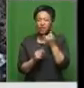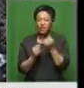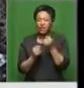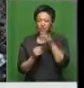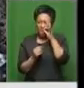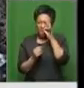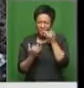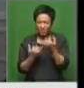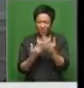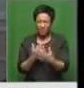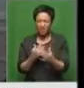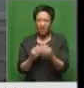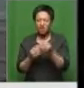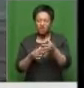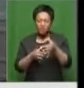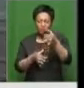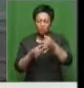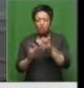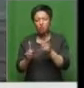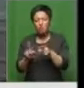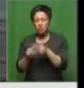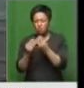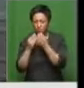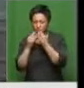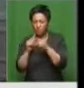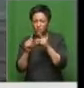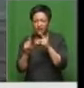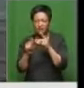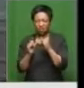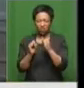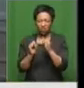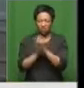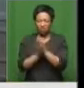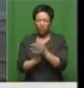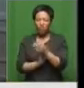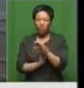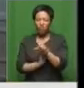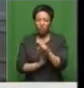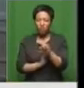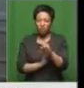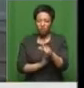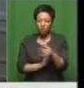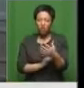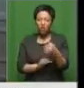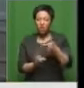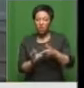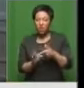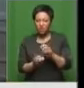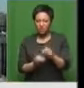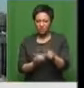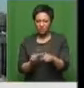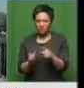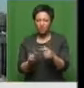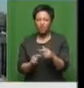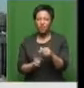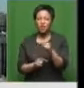The plant bottles function like normal plastic bottles, but without the harmful fossil fuels. They now join us, Nicholas